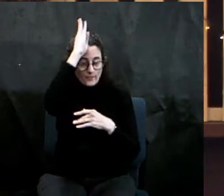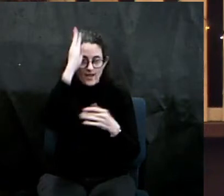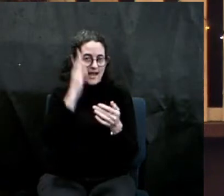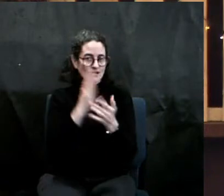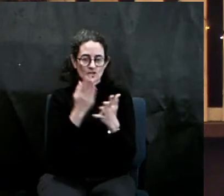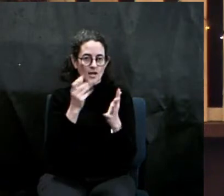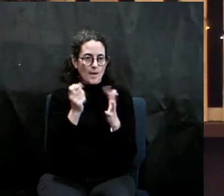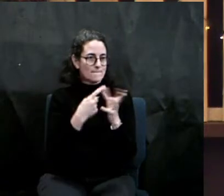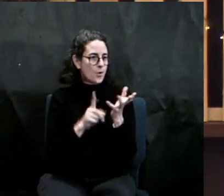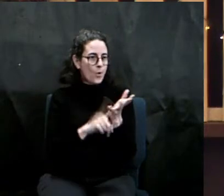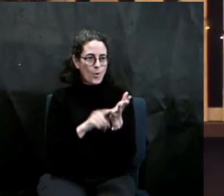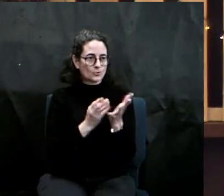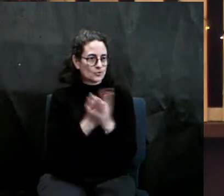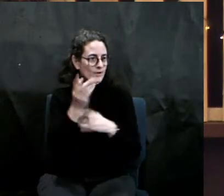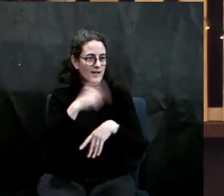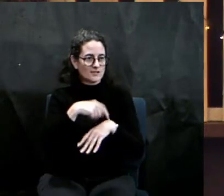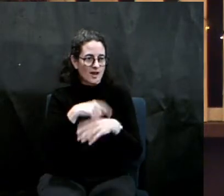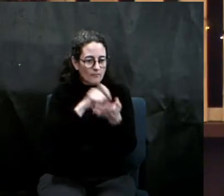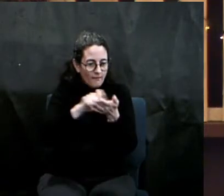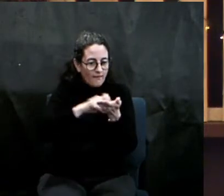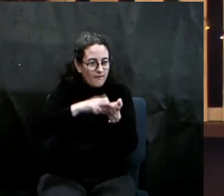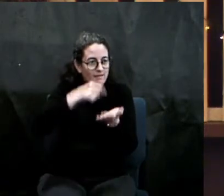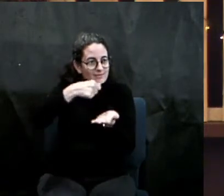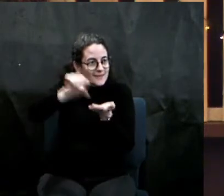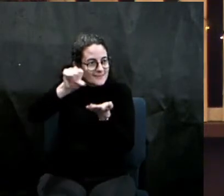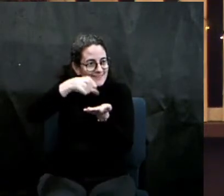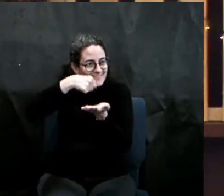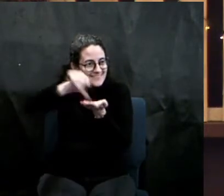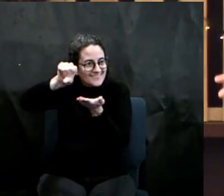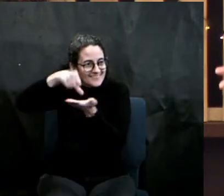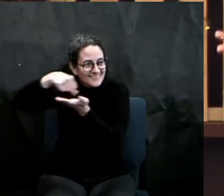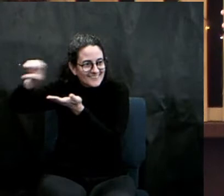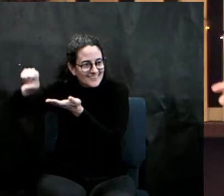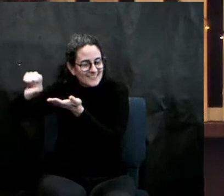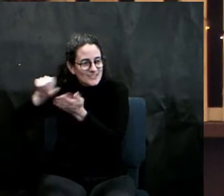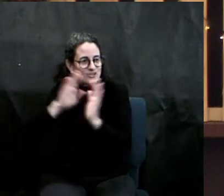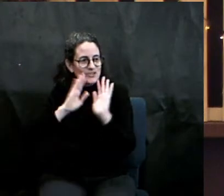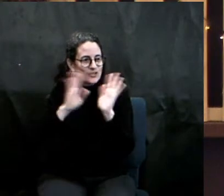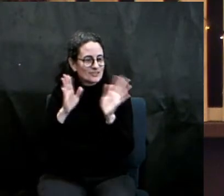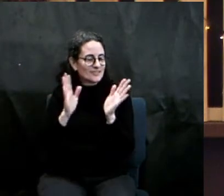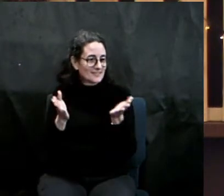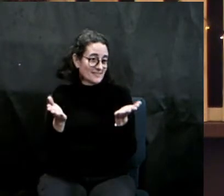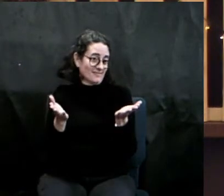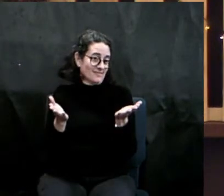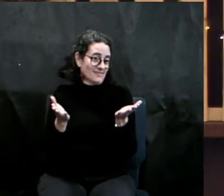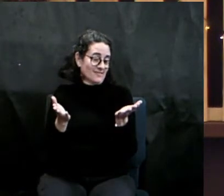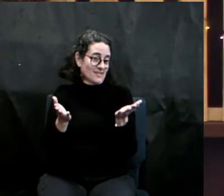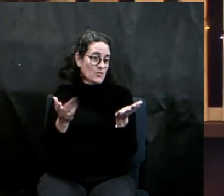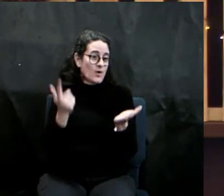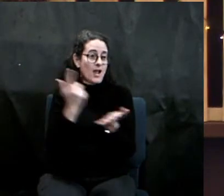fruitful period of ministry for Paul. Almost certainly it was during these 2 years that Paul wrote a number of his New Testament